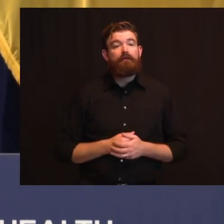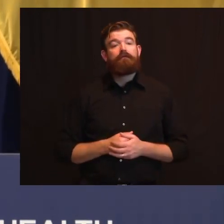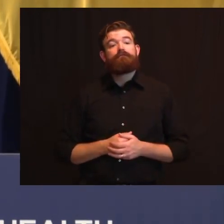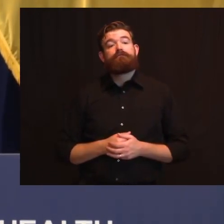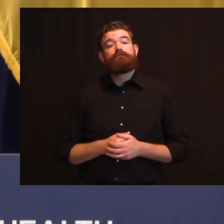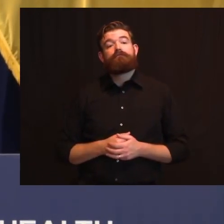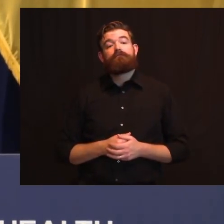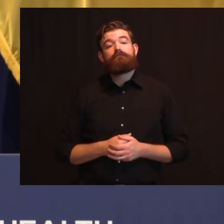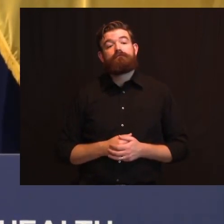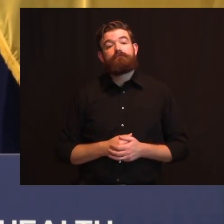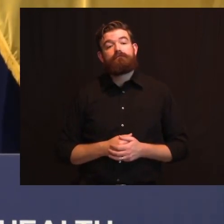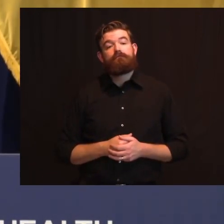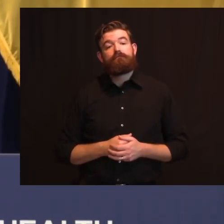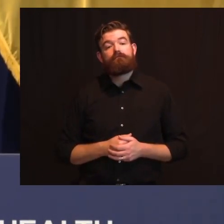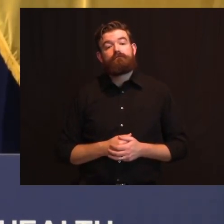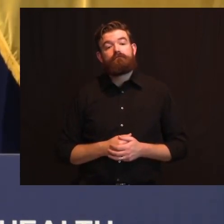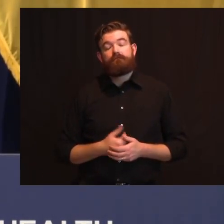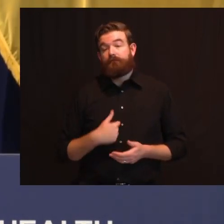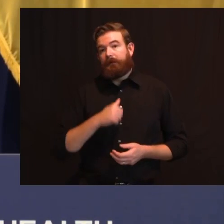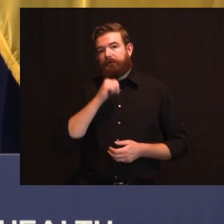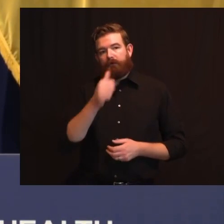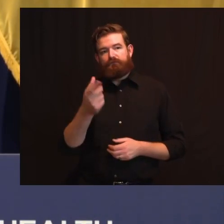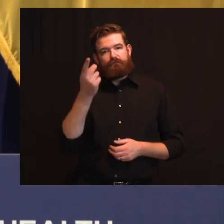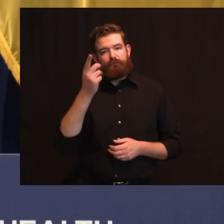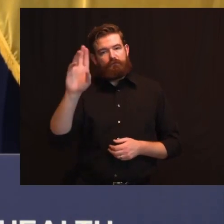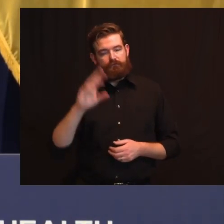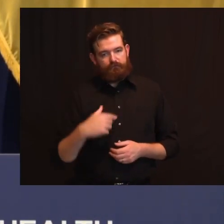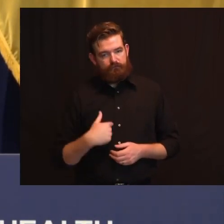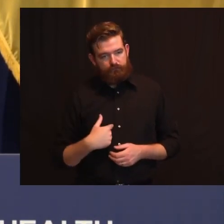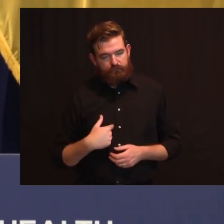answer, sort of at least middle of the year, but does that, Ed, do you have any reaction on that? Does that sound?